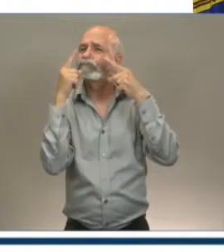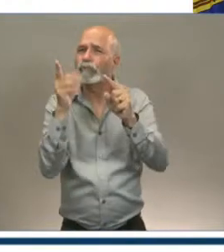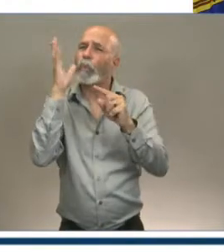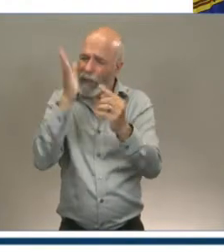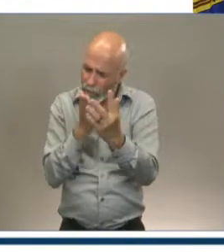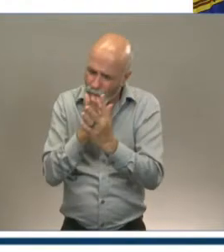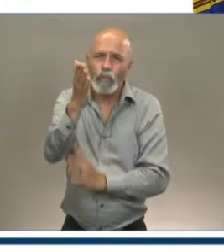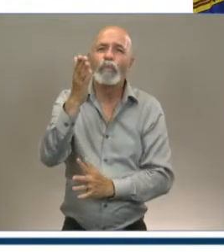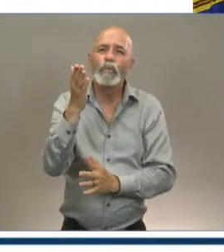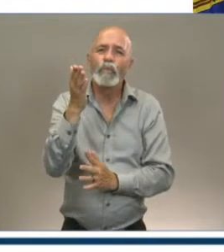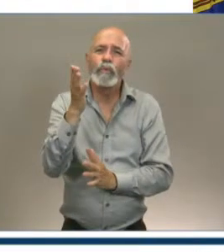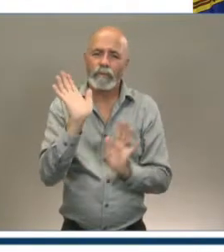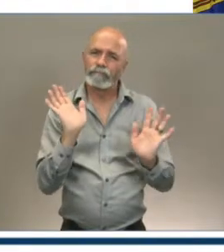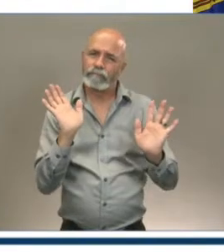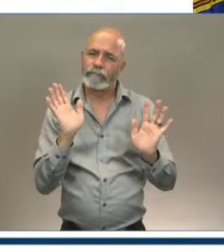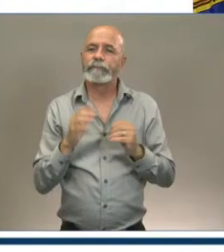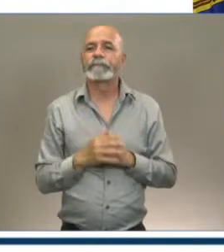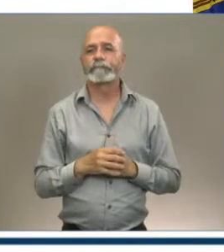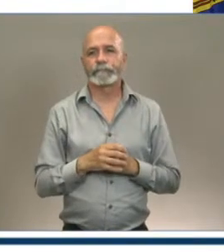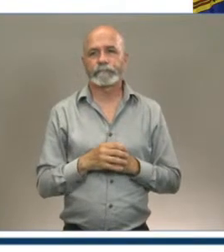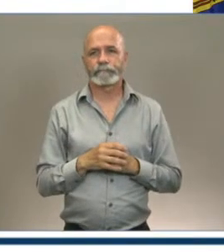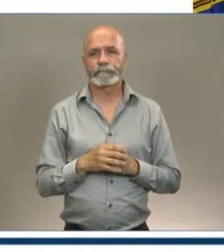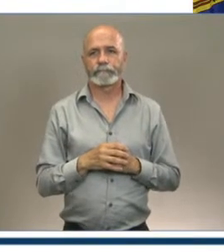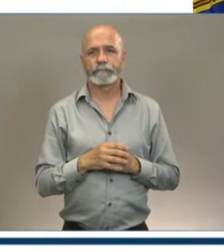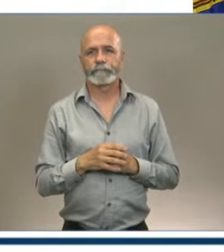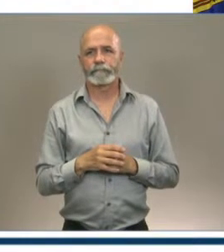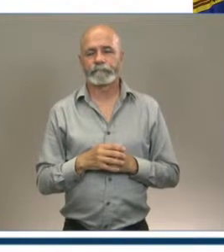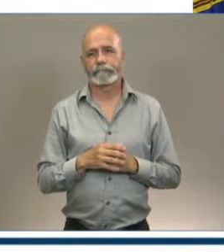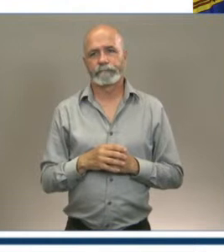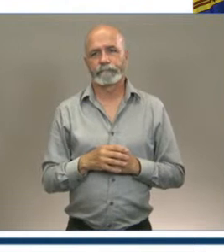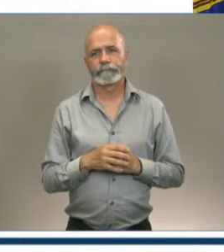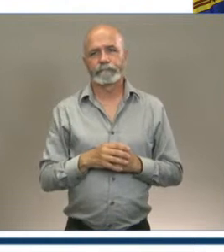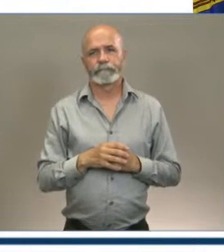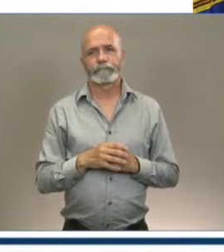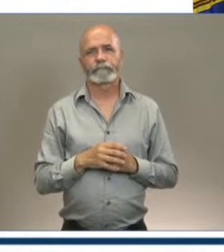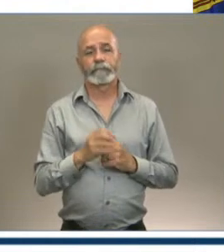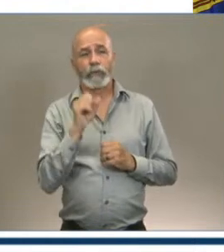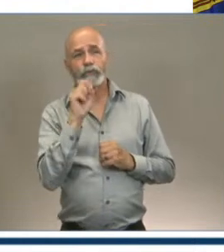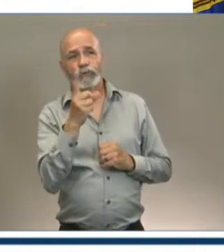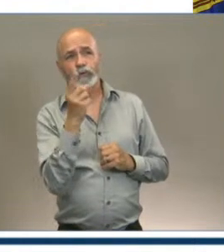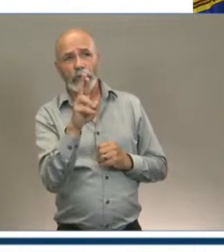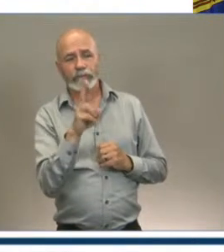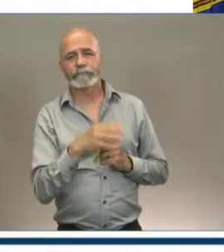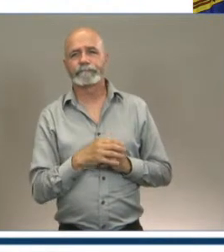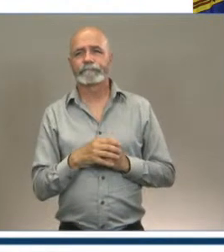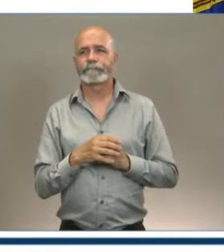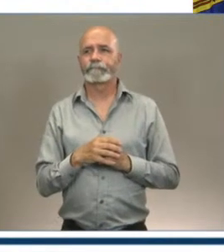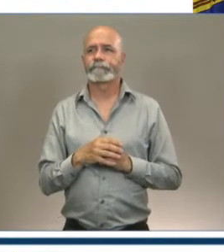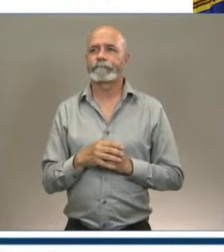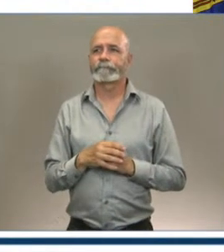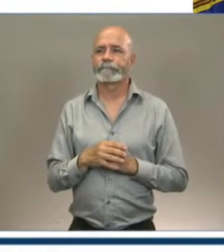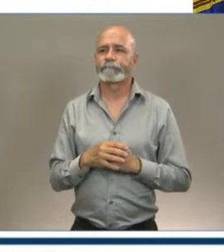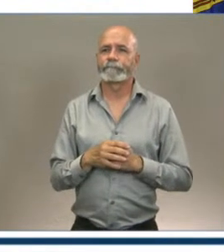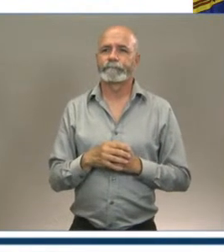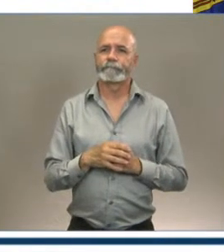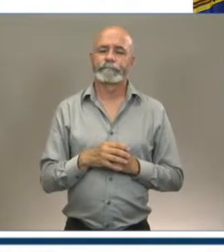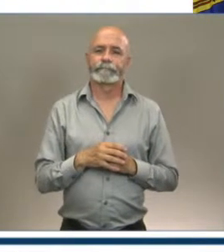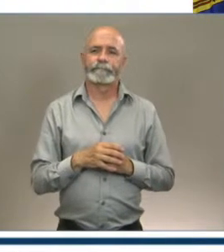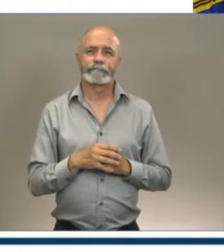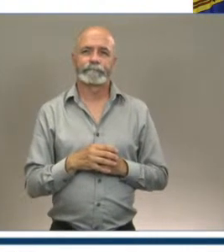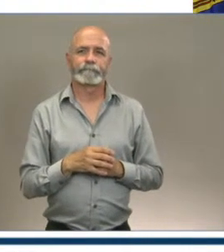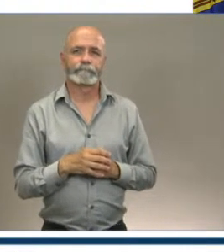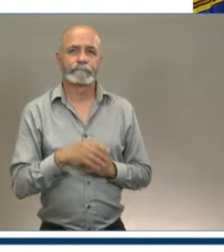Go ahead, Pat, with your follow-up. This question's for Dr. Strang. What does a more open summer look like?